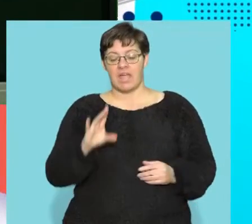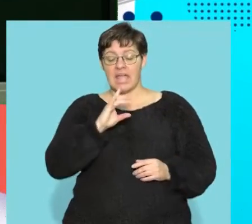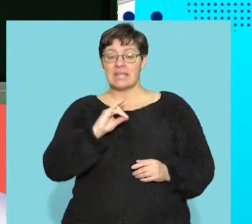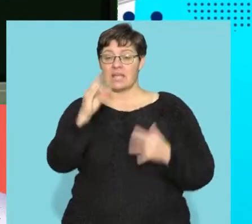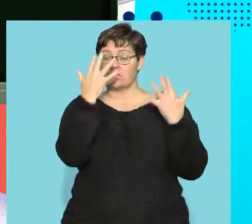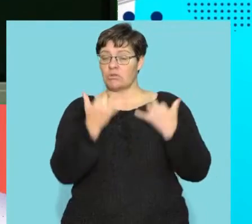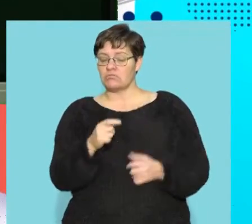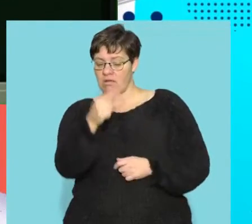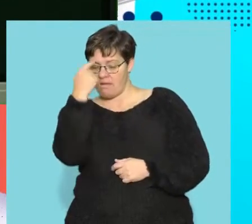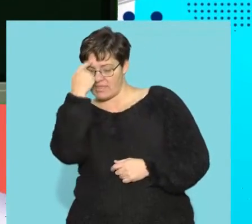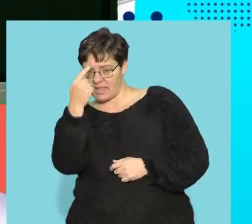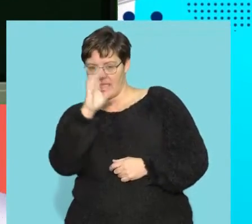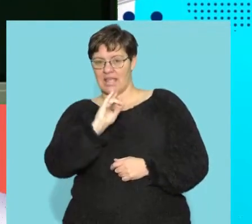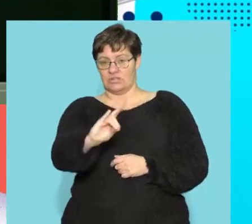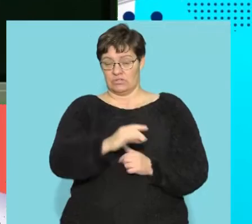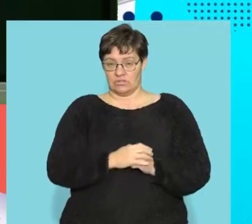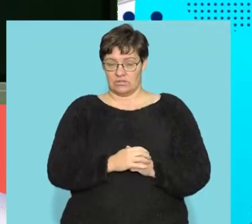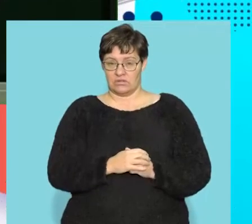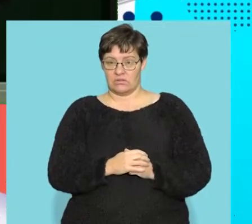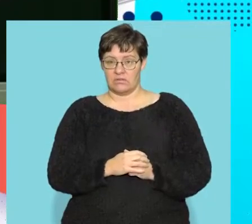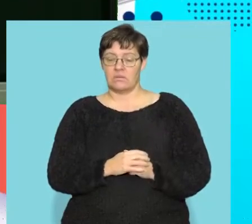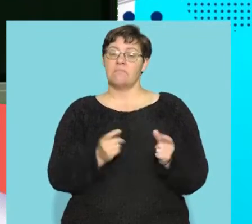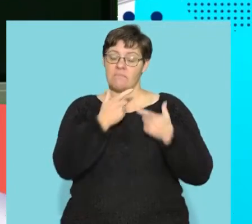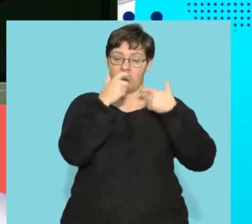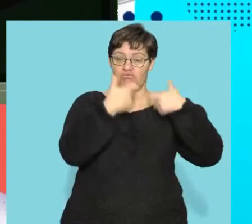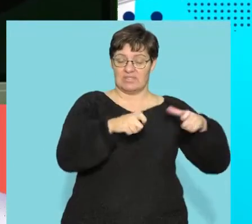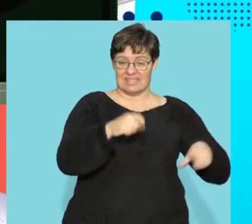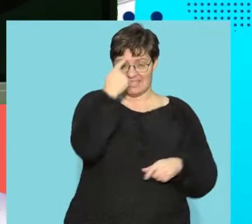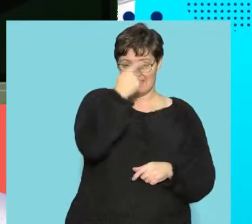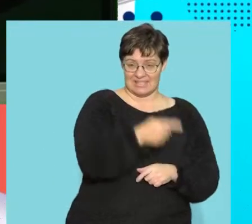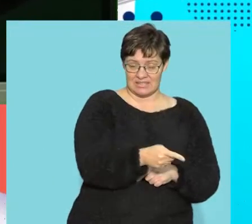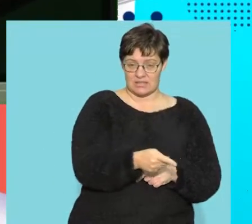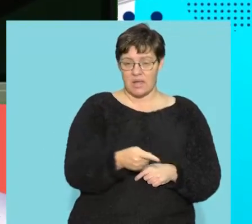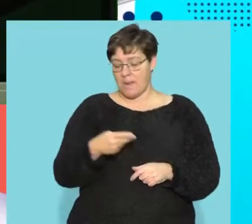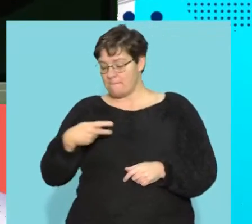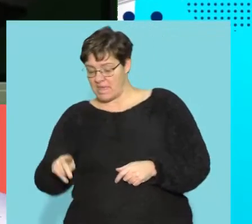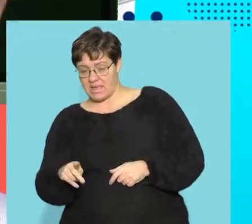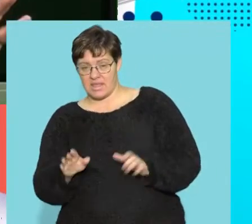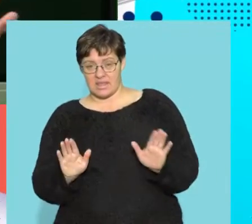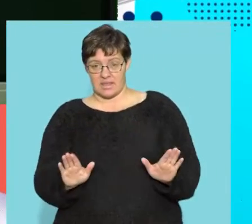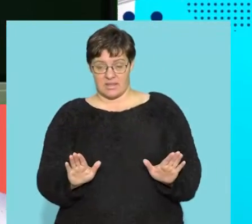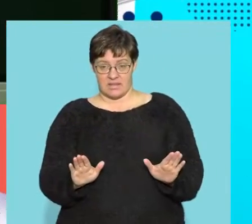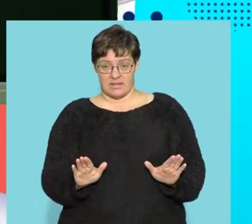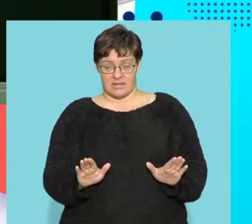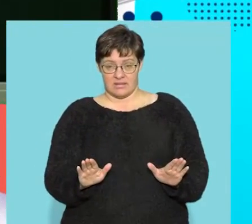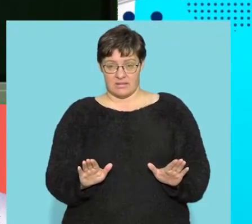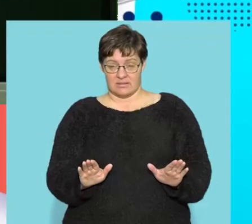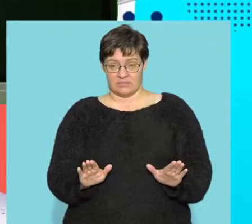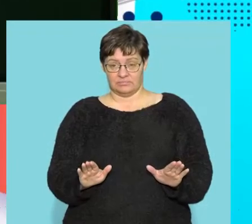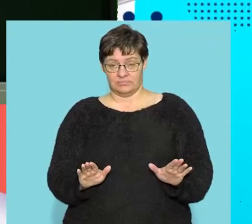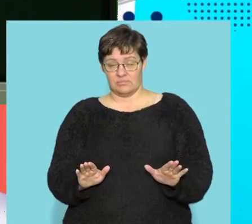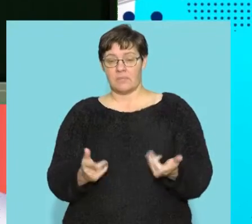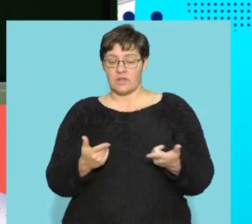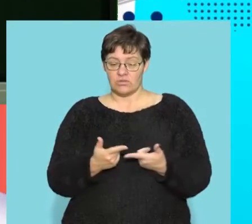budget, you think cash. You think receipts and payments. Clear? So, if you